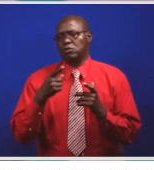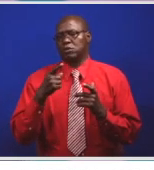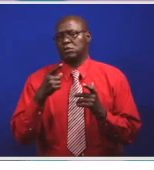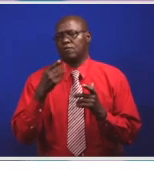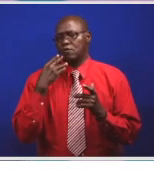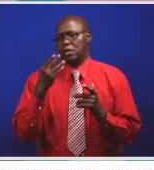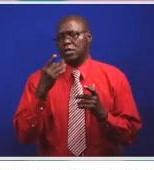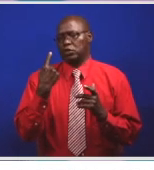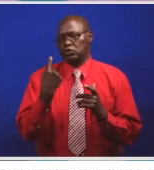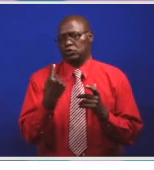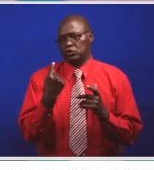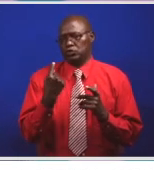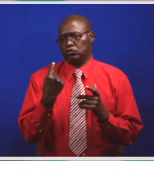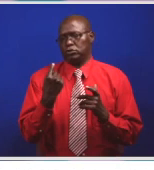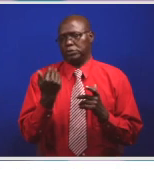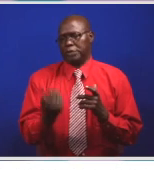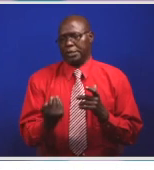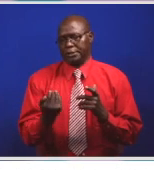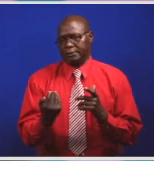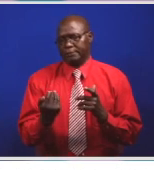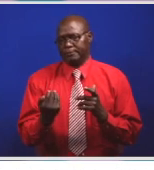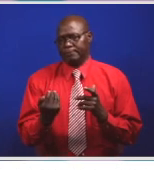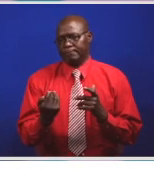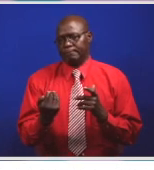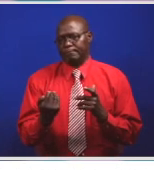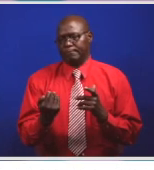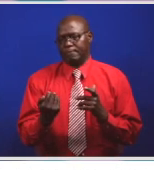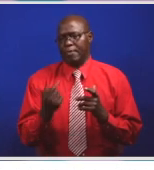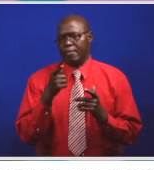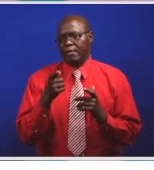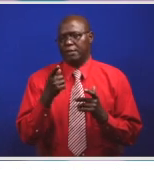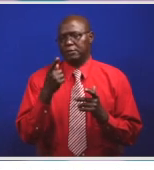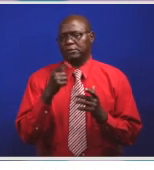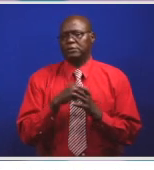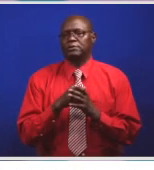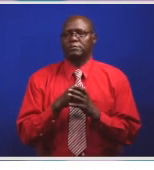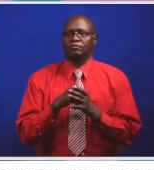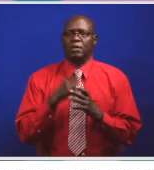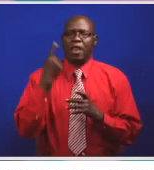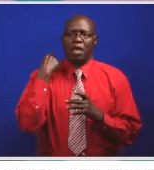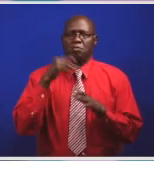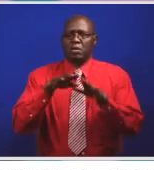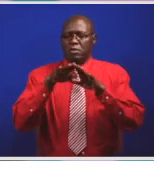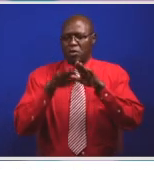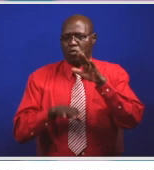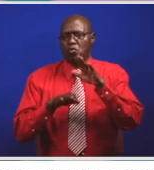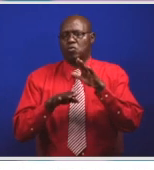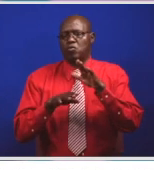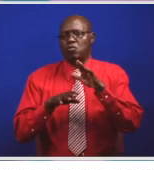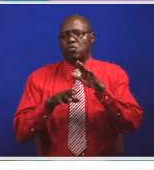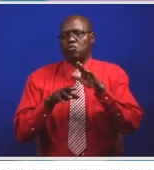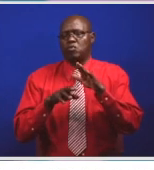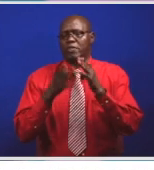child. Sir, this figure falls far below the requirements